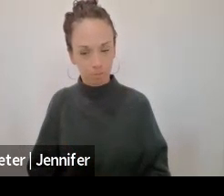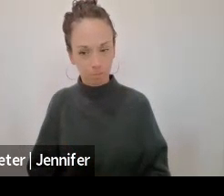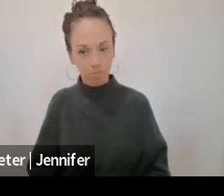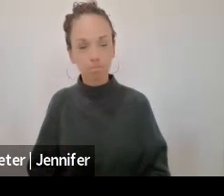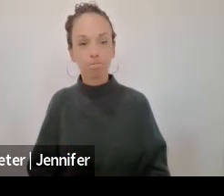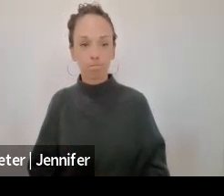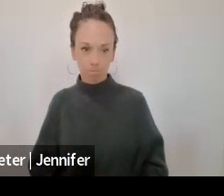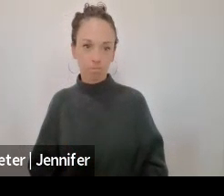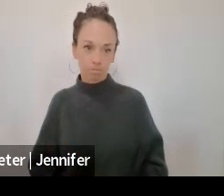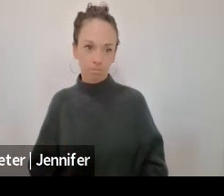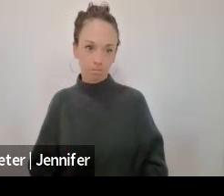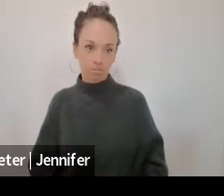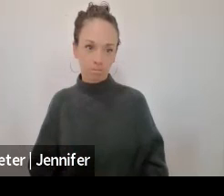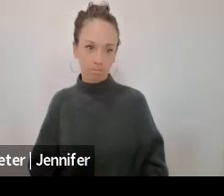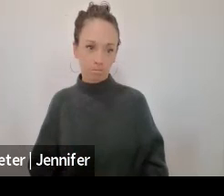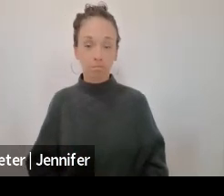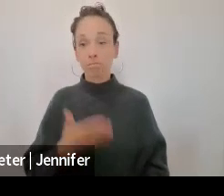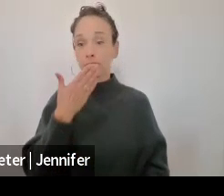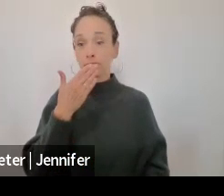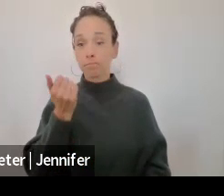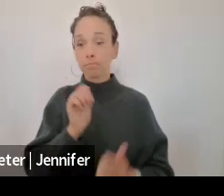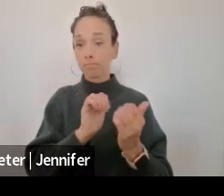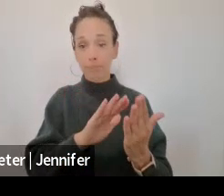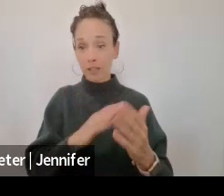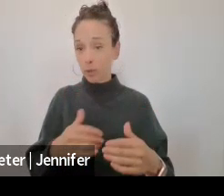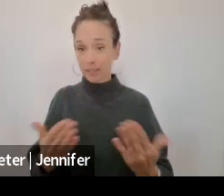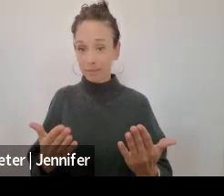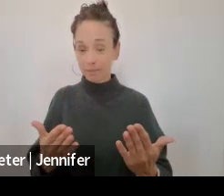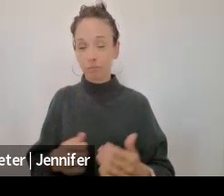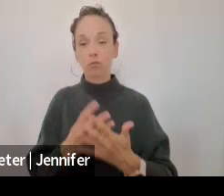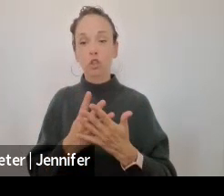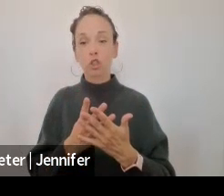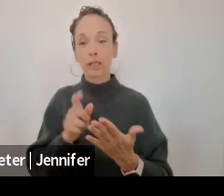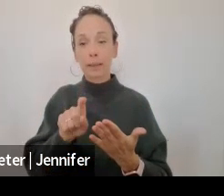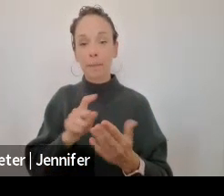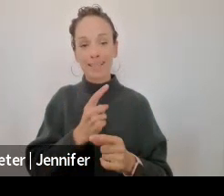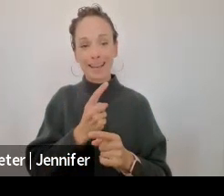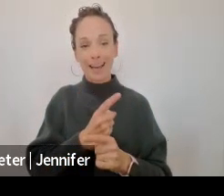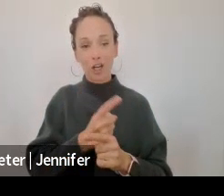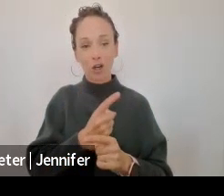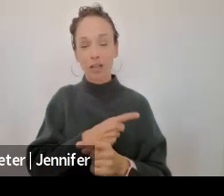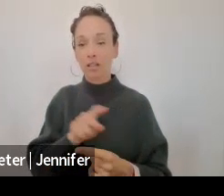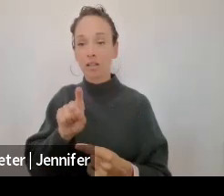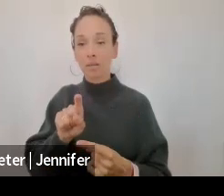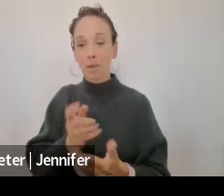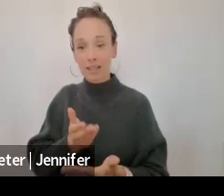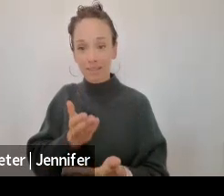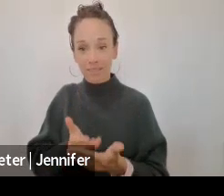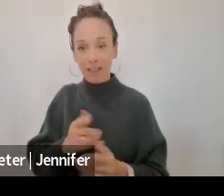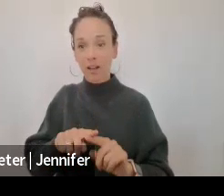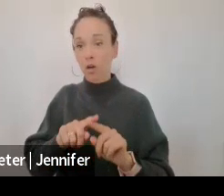Now, best practice dictates that screening should be accurate, should provide valid and reliable information